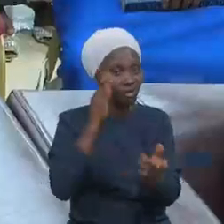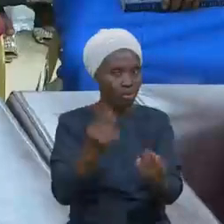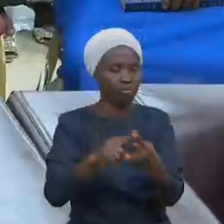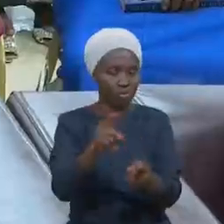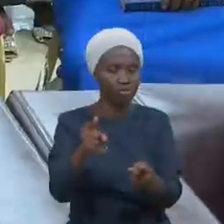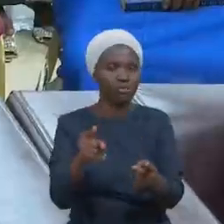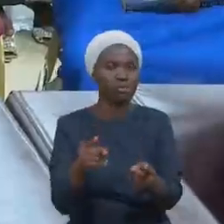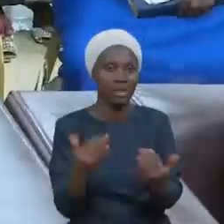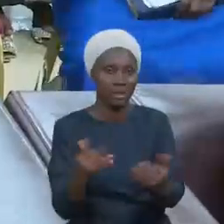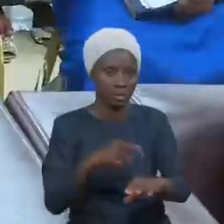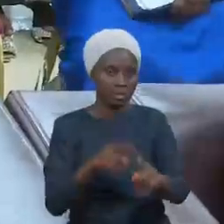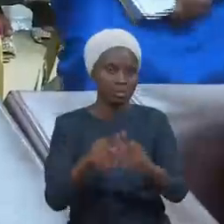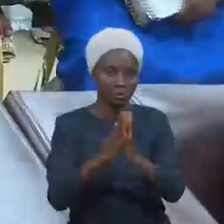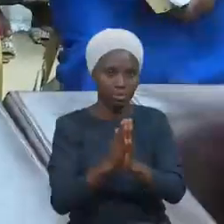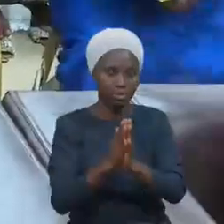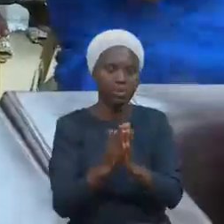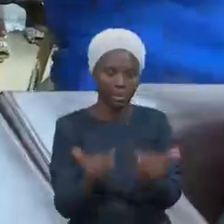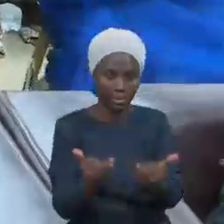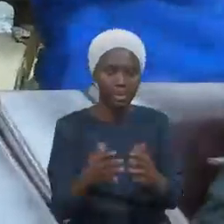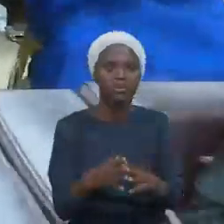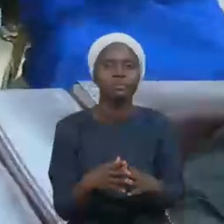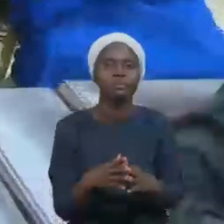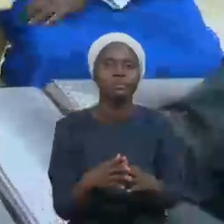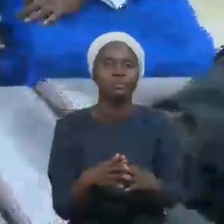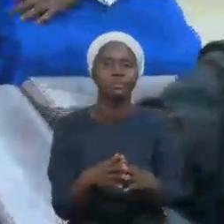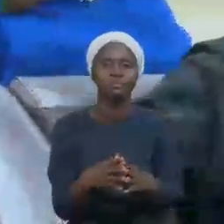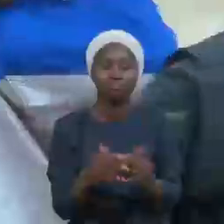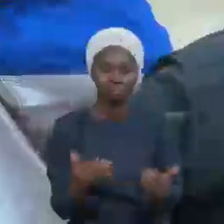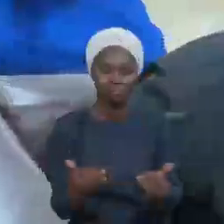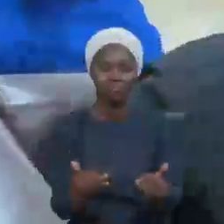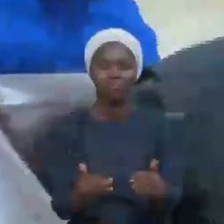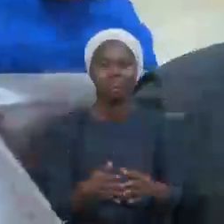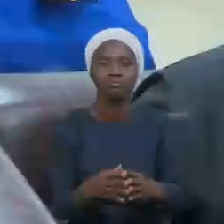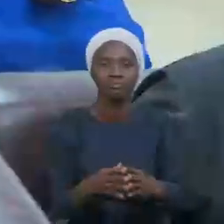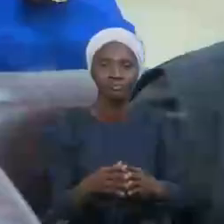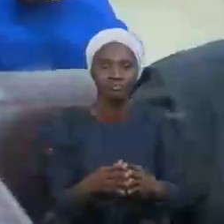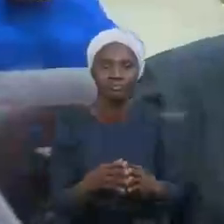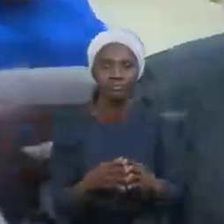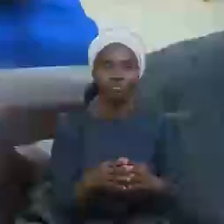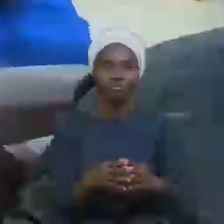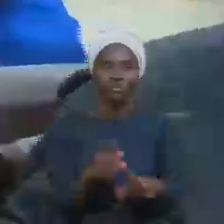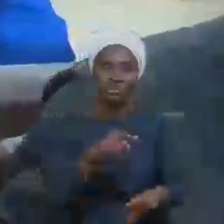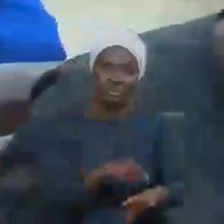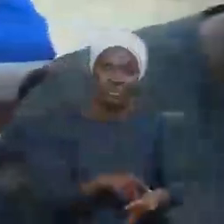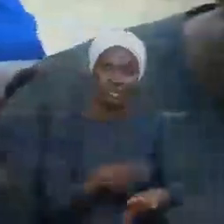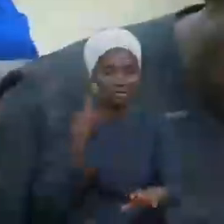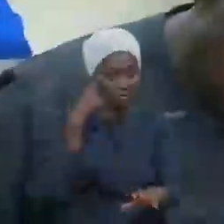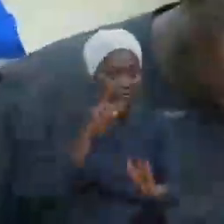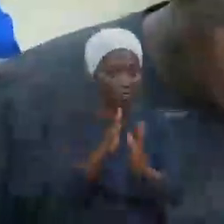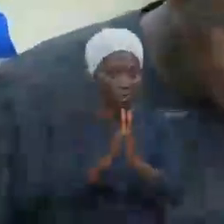Heads bowed and eyes closed. Heads bowed and eyes